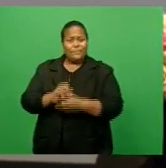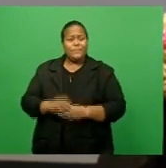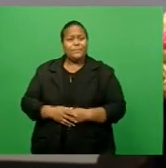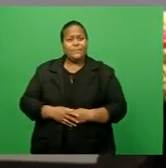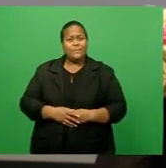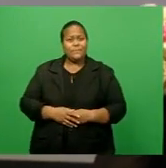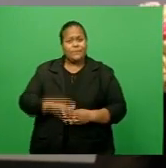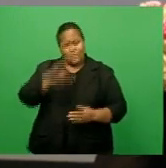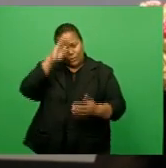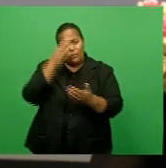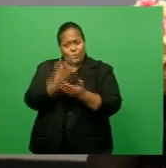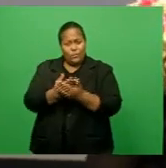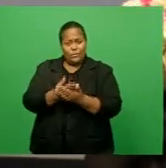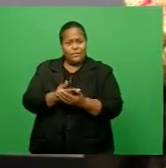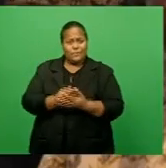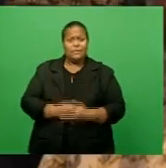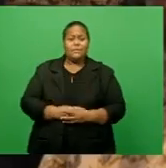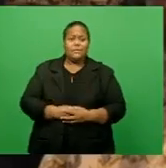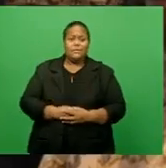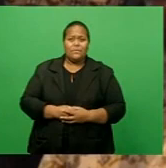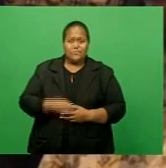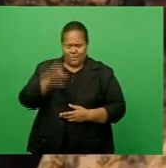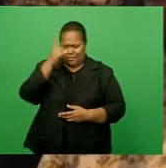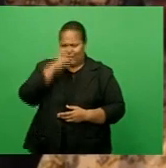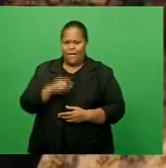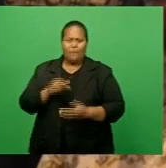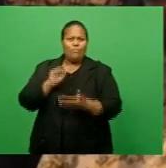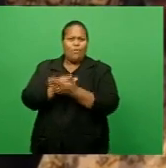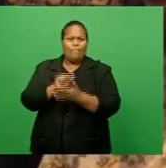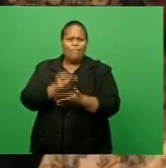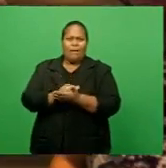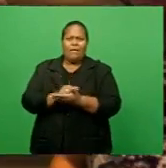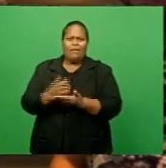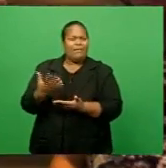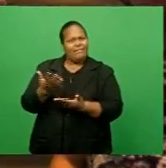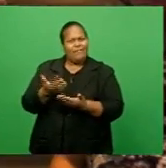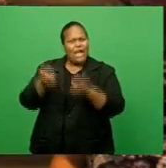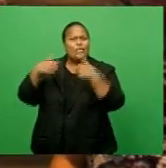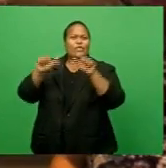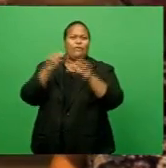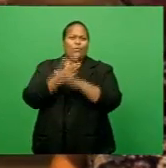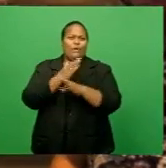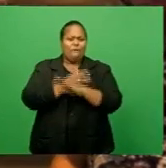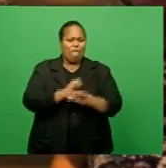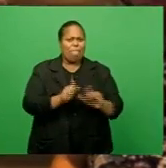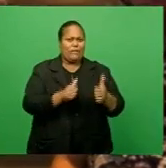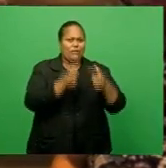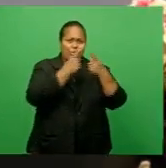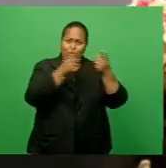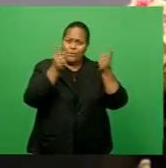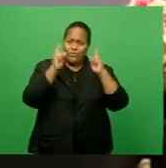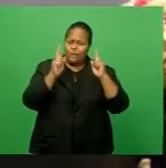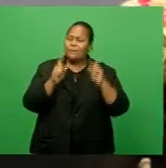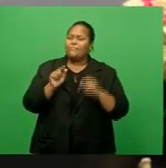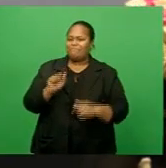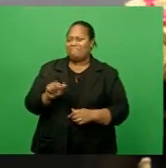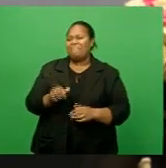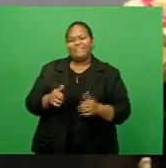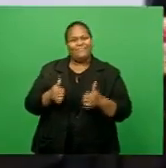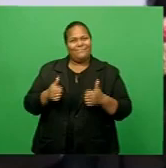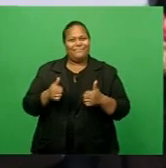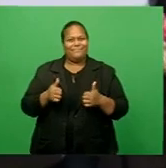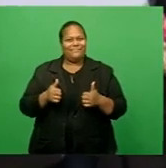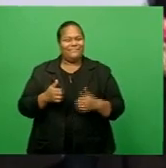the students would be able to secure jobs after their graduation is something that touched